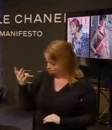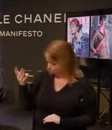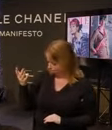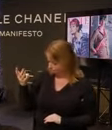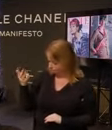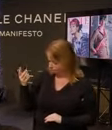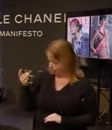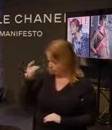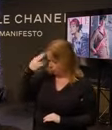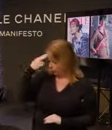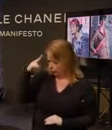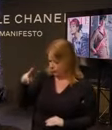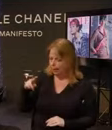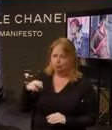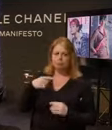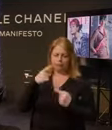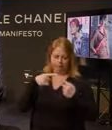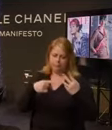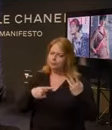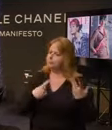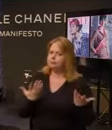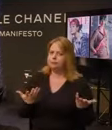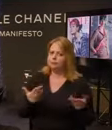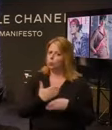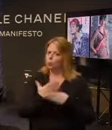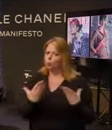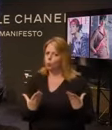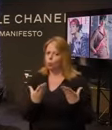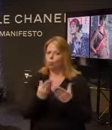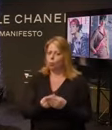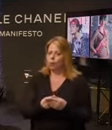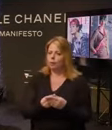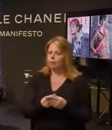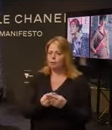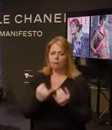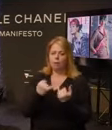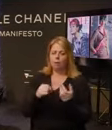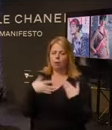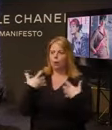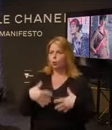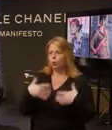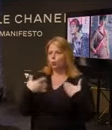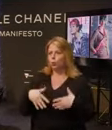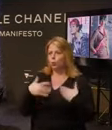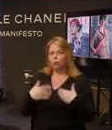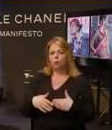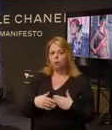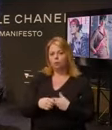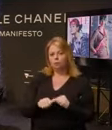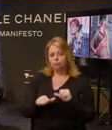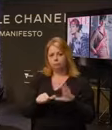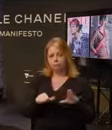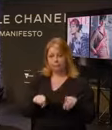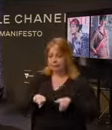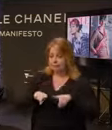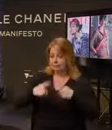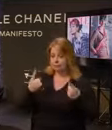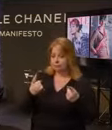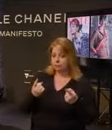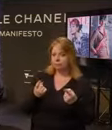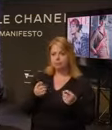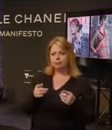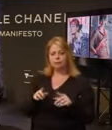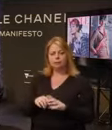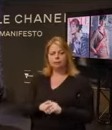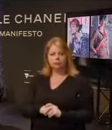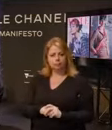Delfeldura and Goossens, etc. I mean, it's just extraordinary. And unlike what you said too,